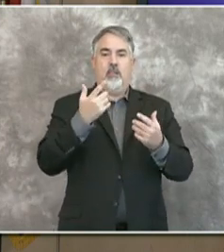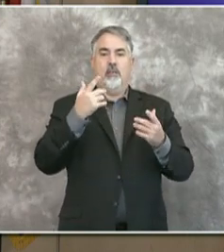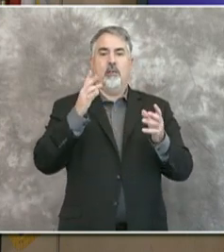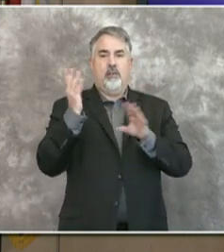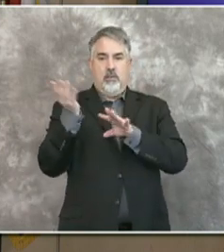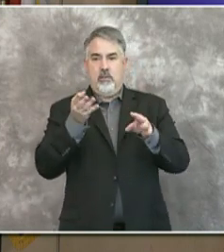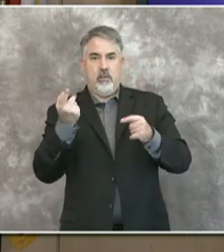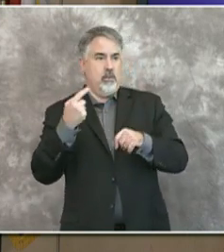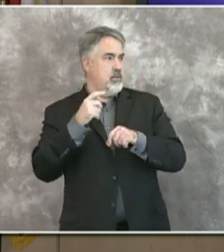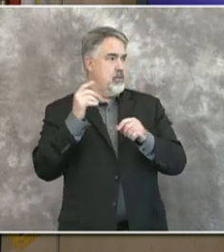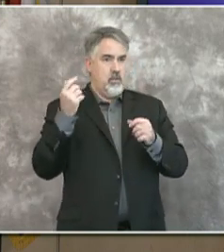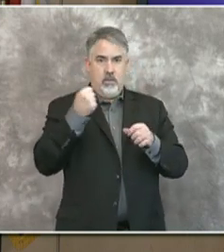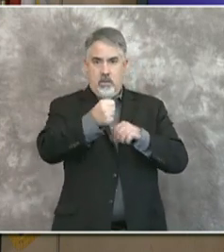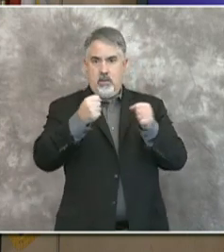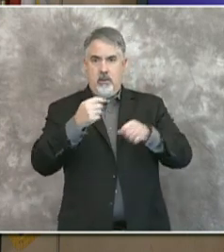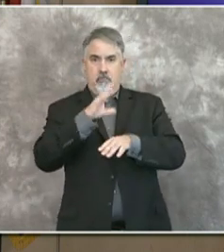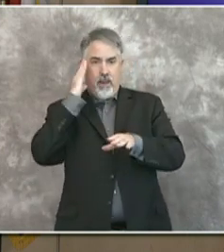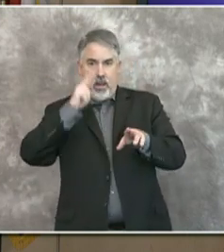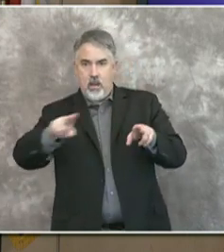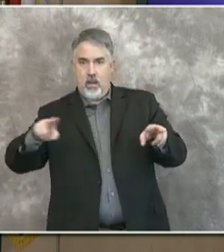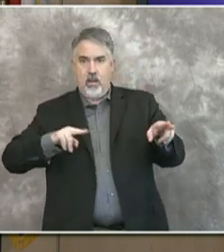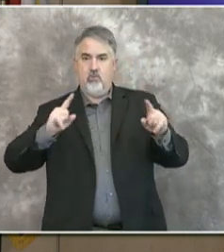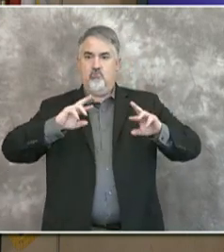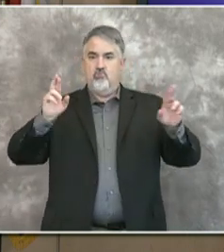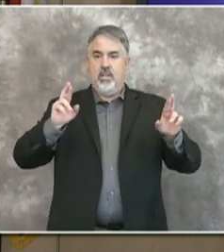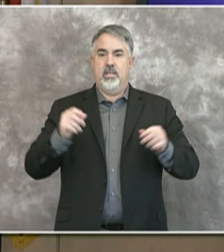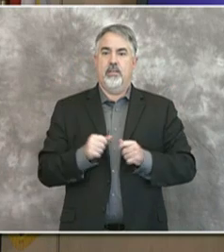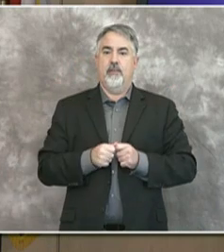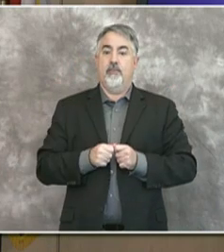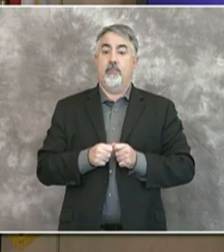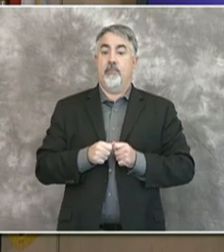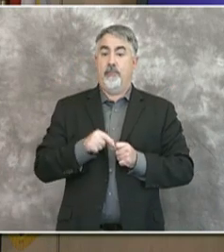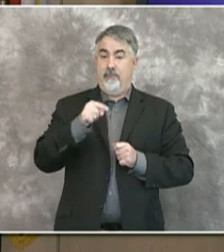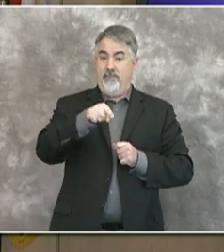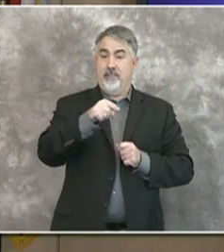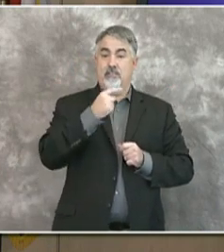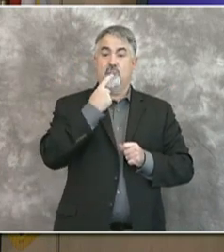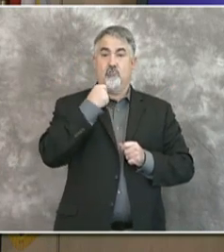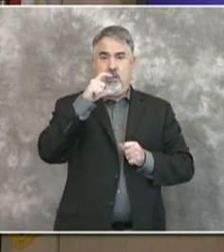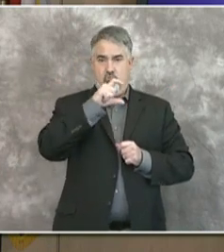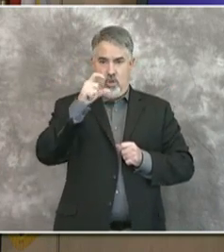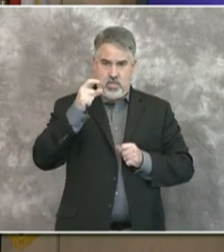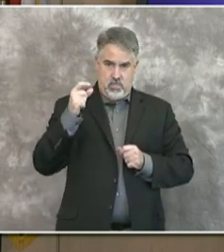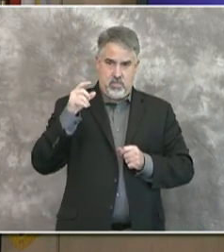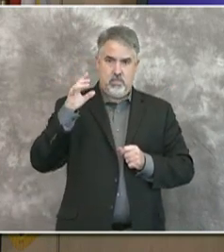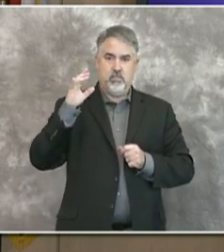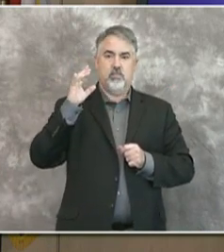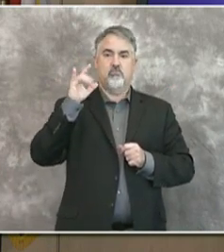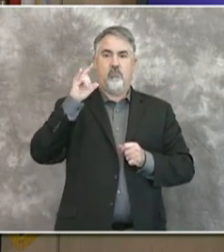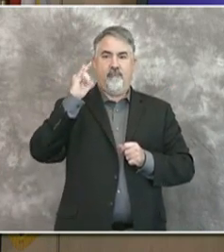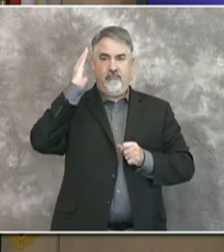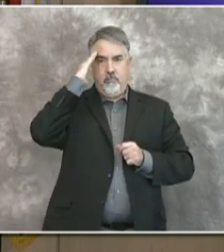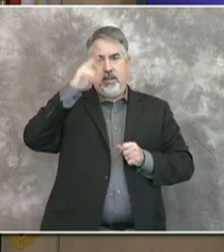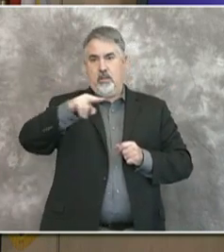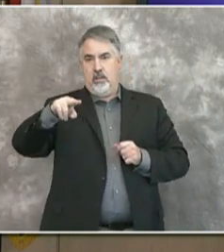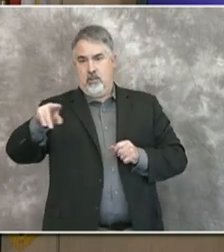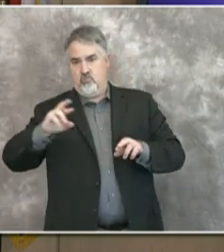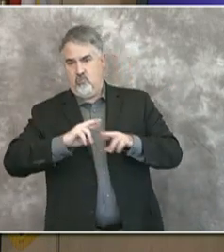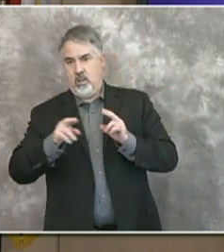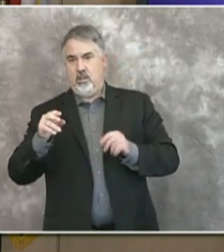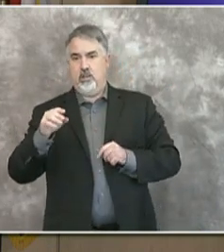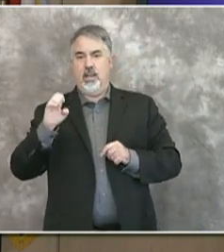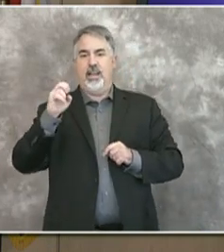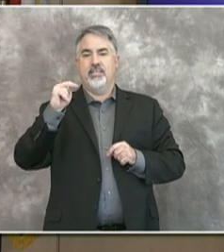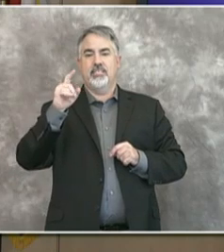In addition, the Mexican Red Cross erected a 25-bed COVID field hospital at the Ensenada General Hospital